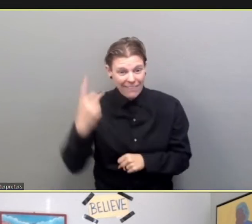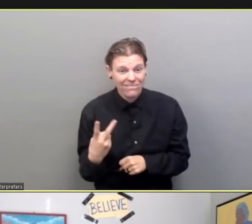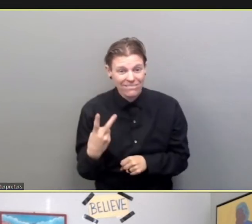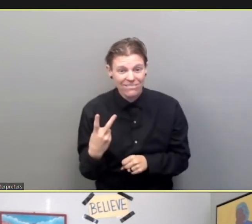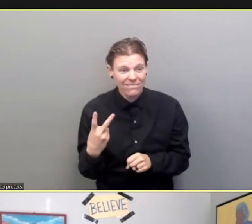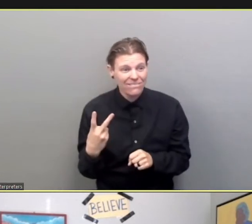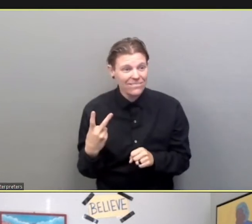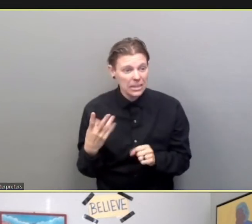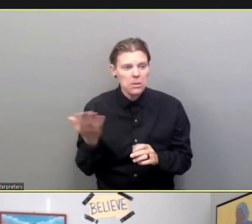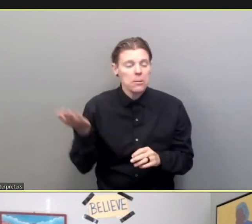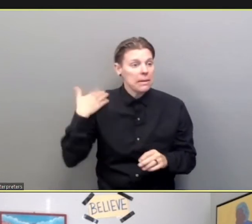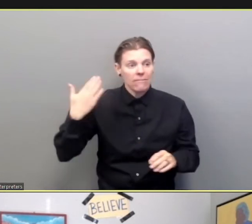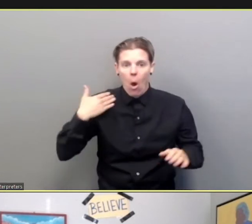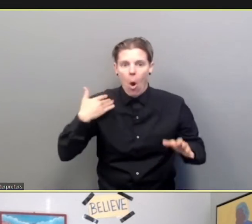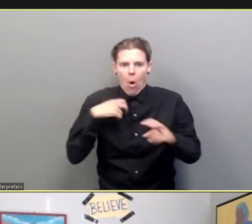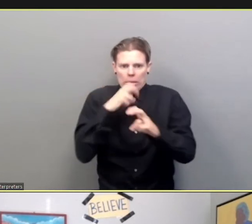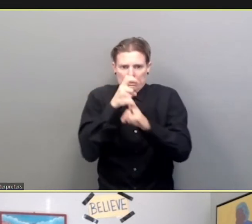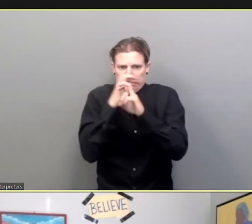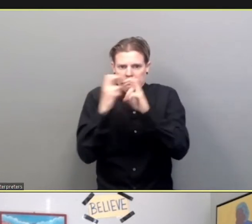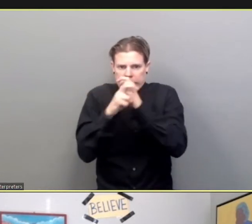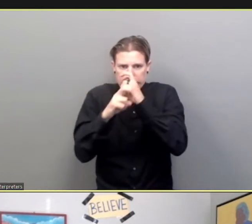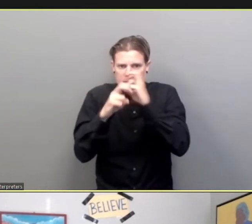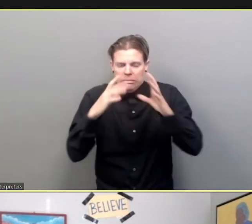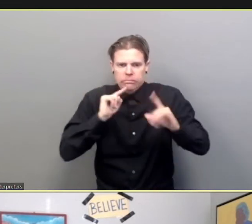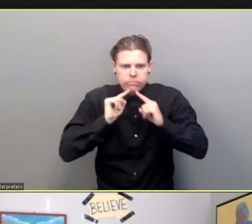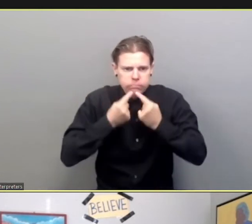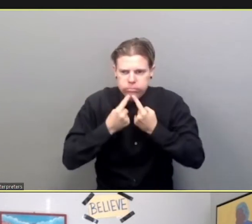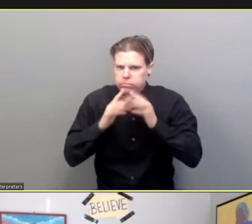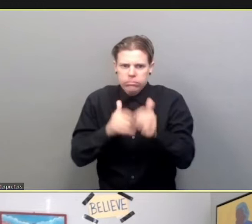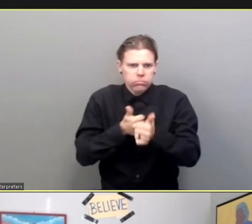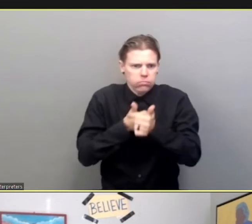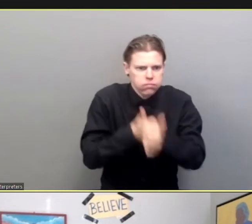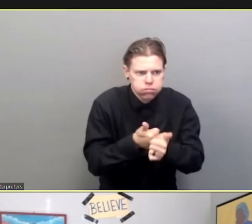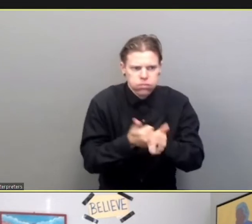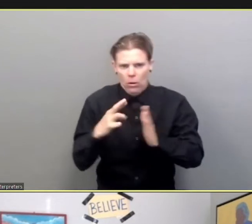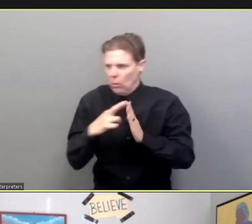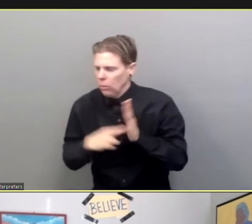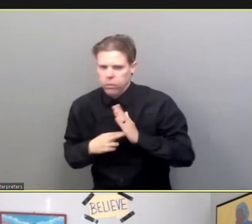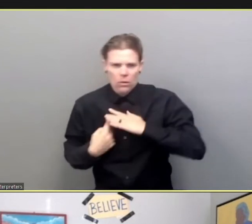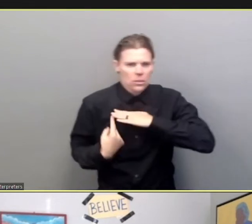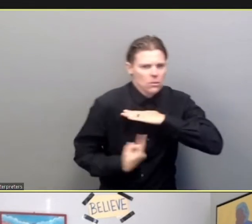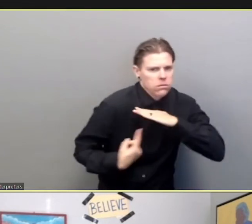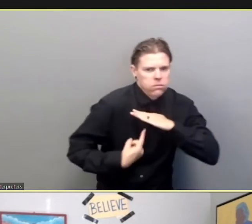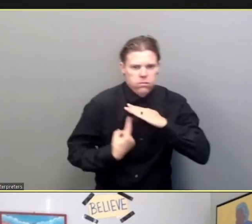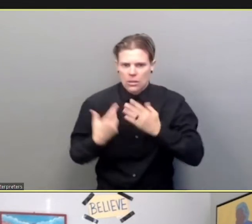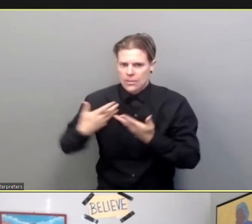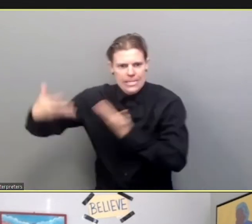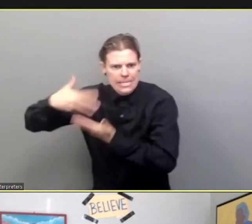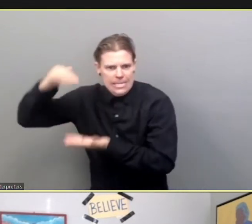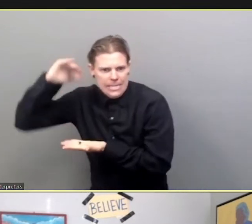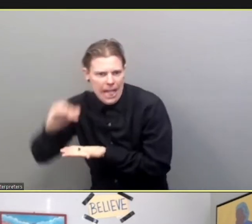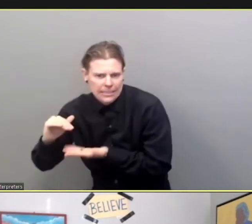know, sheltering in place and avoiding gatherings and crowds, it's very hard